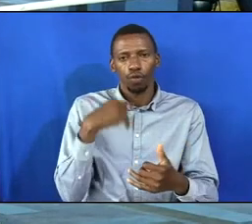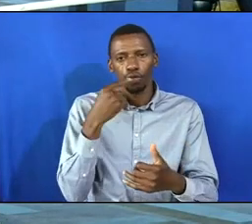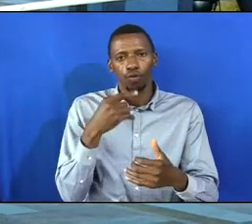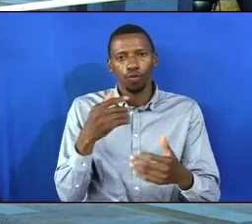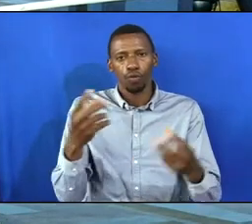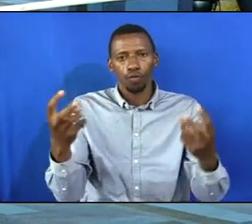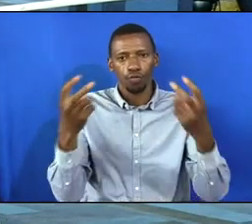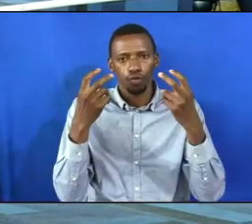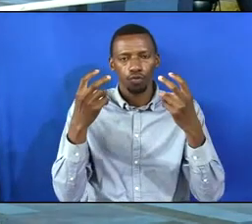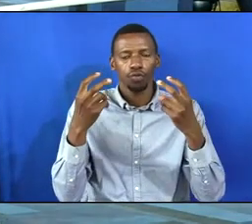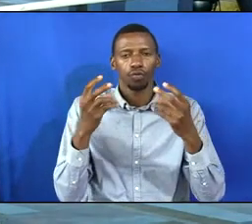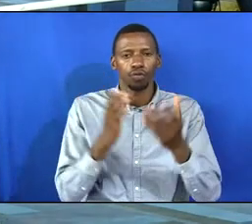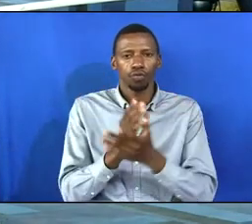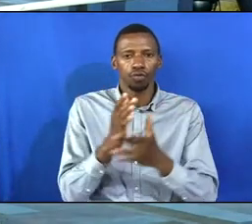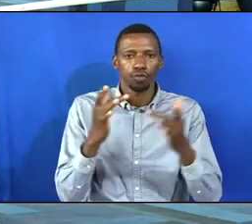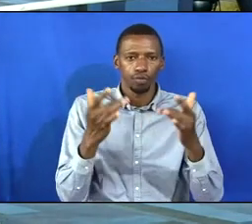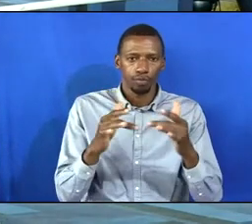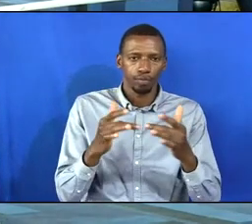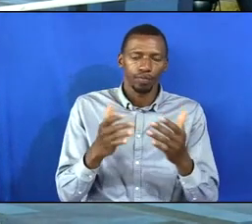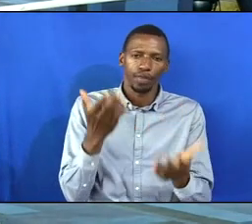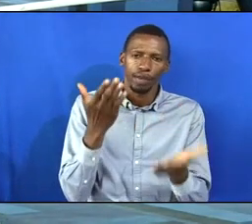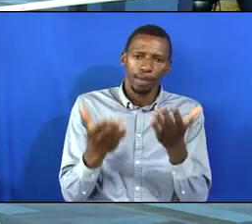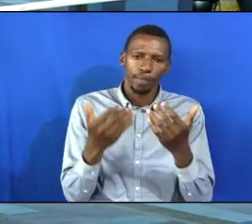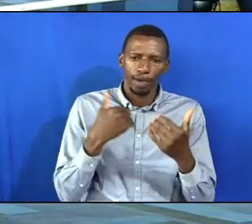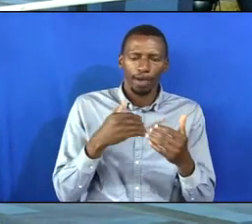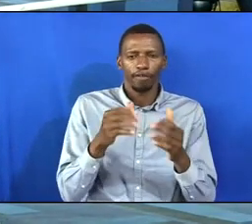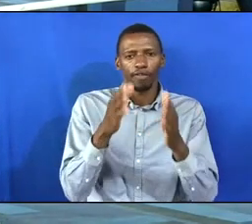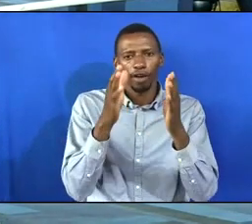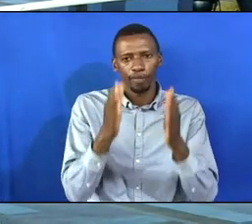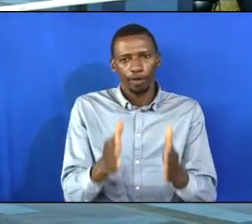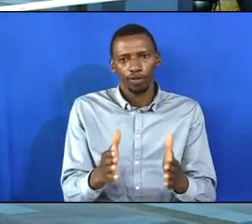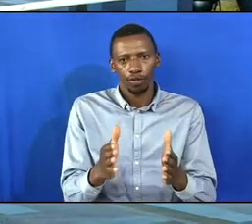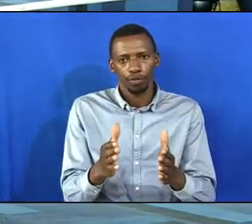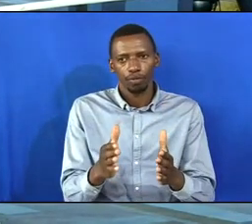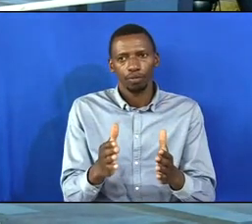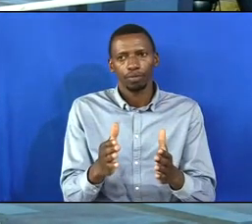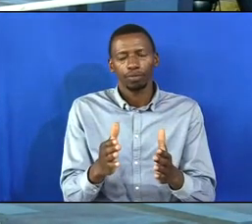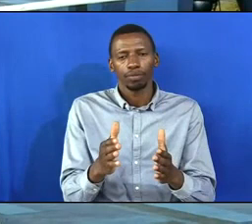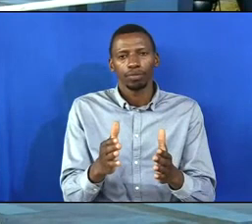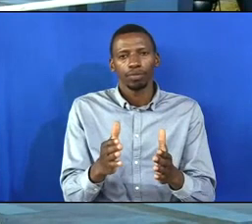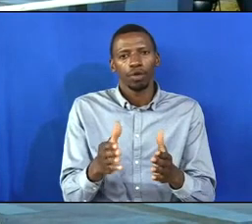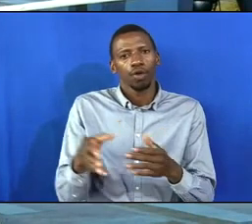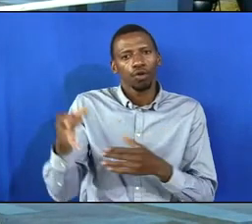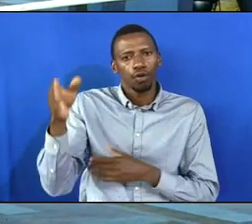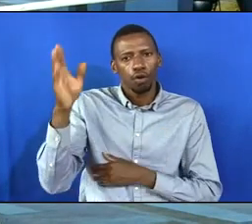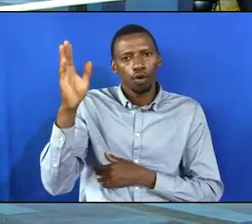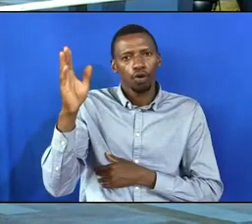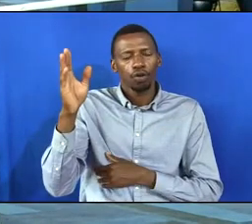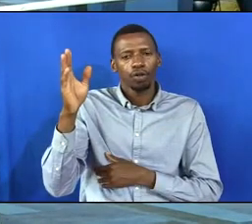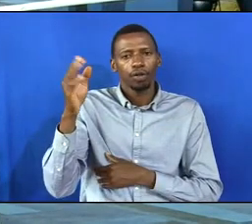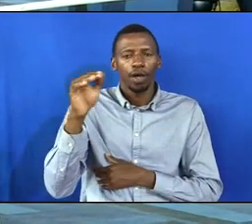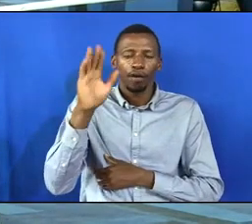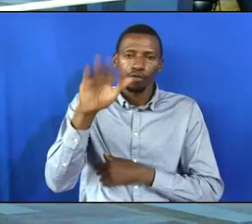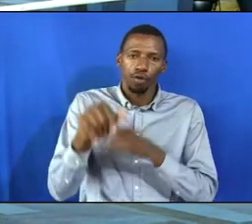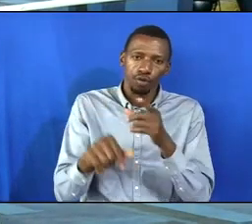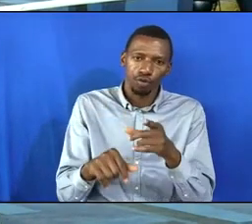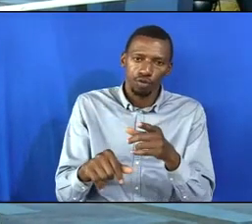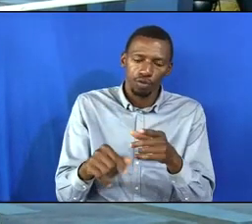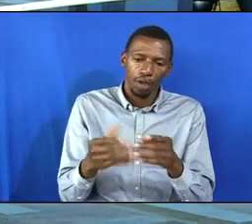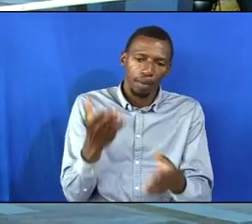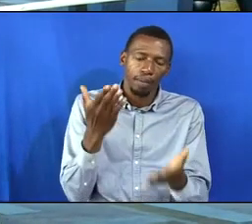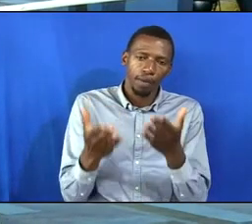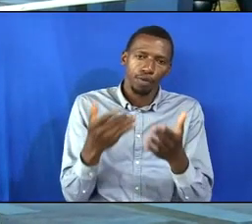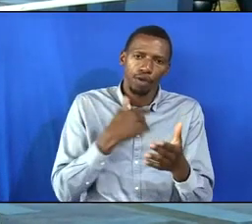perhaps who God had called. You have even called it quits on account of the pressure that you are